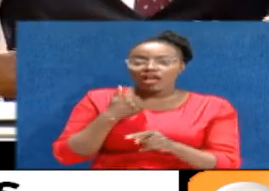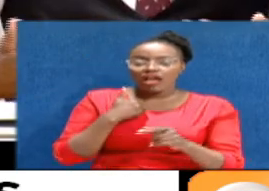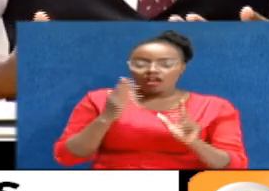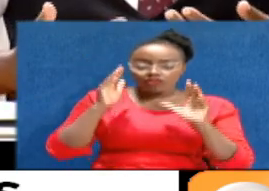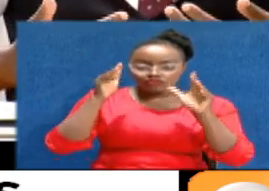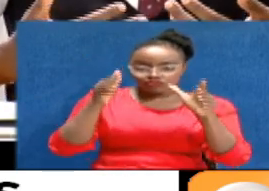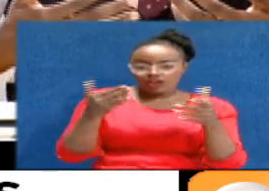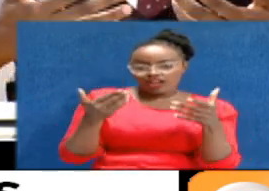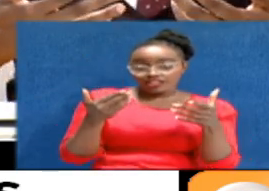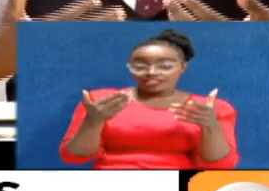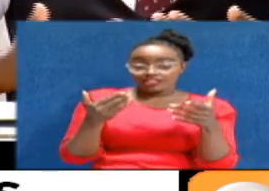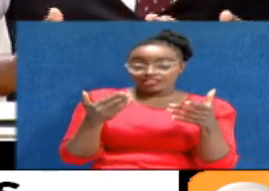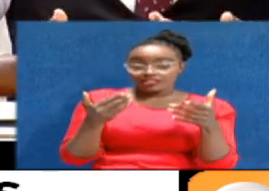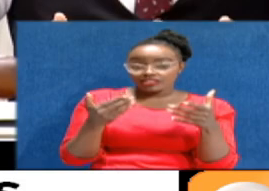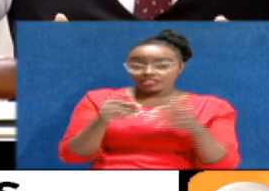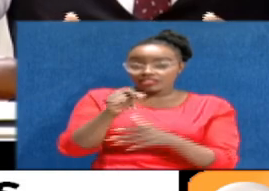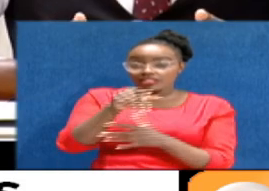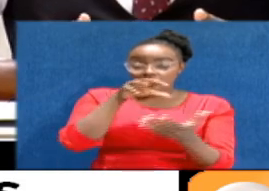this